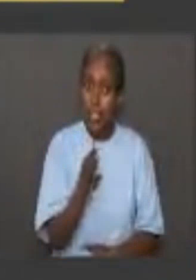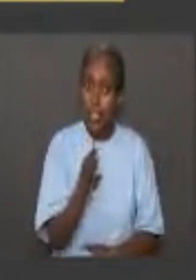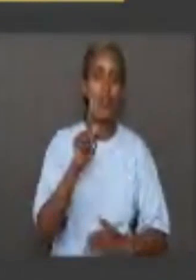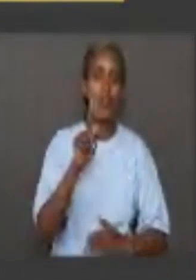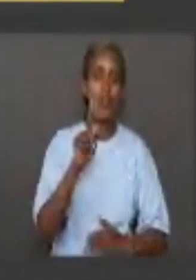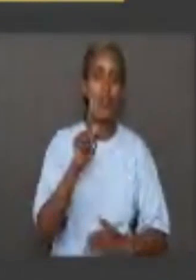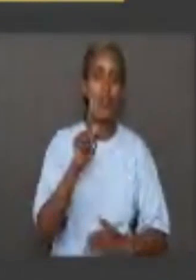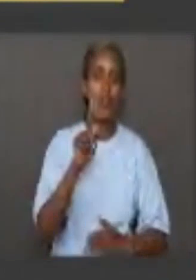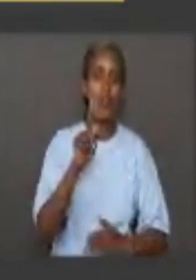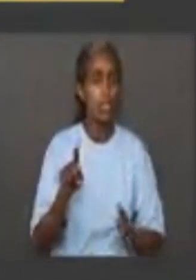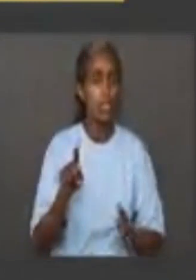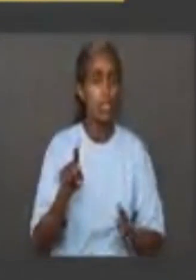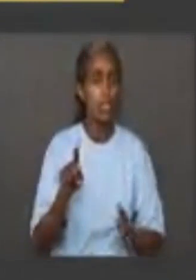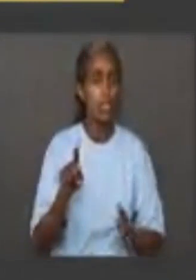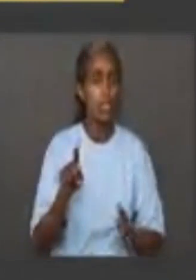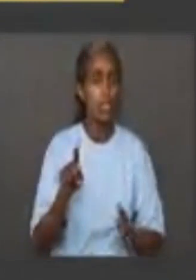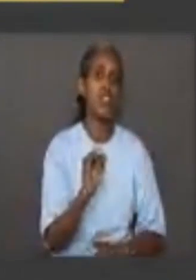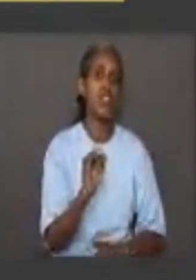a negative integer.